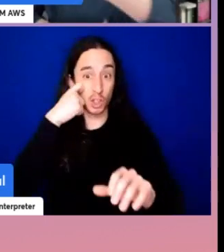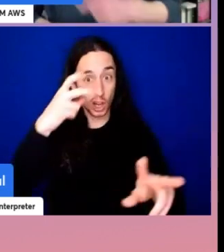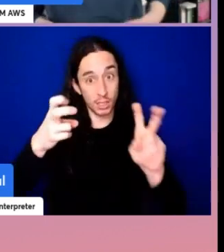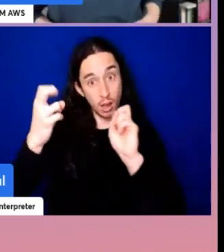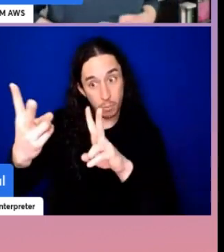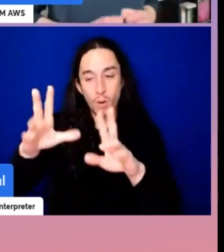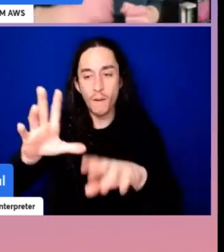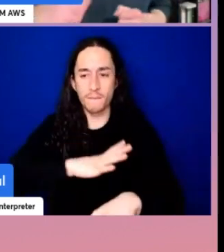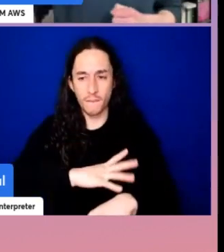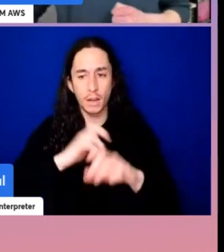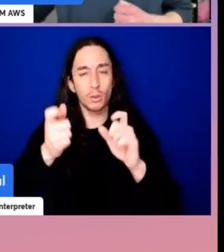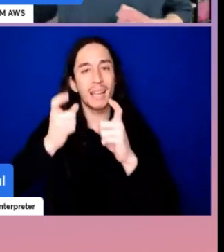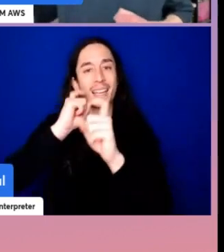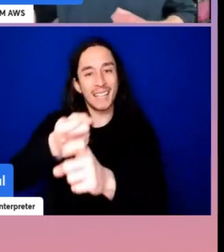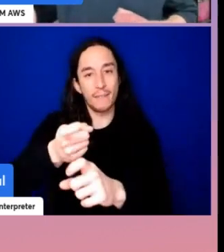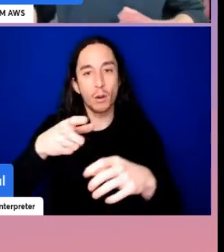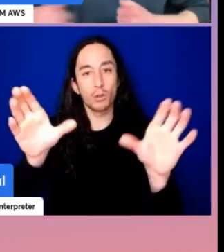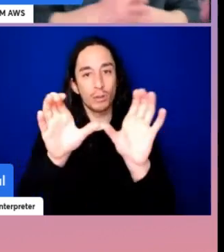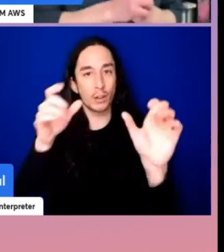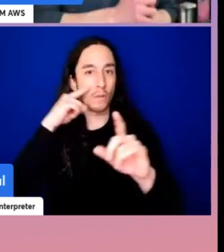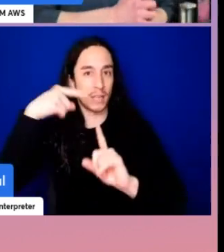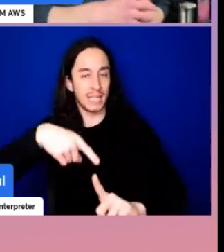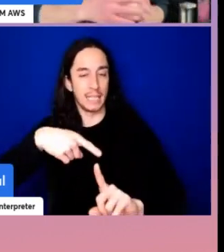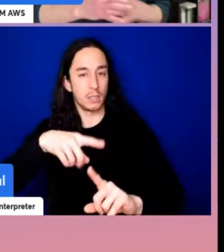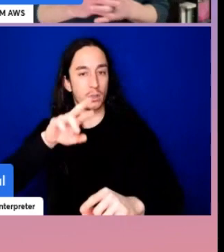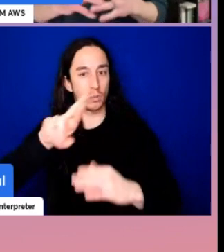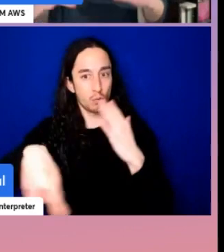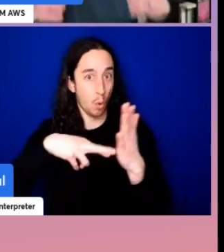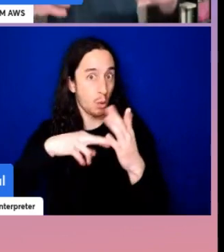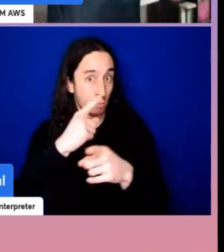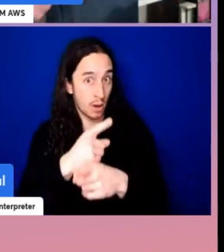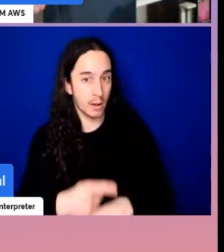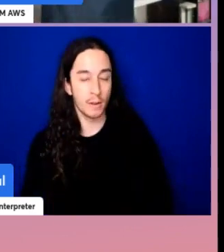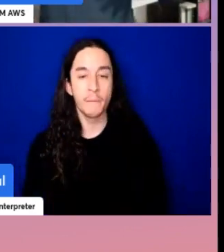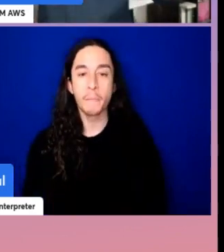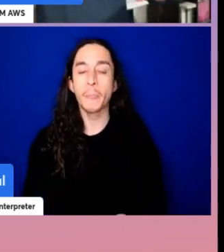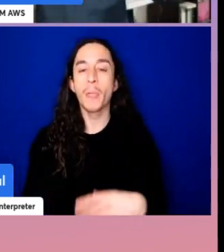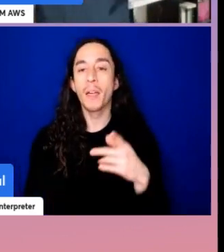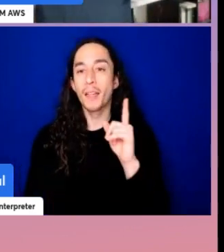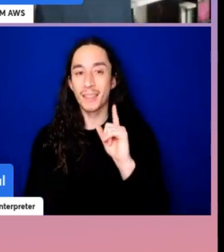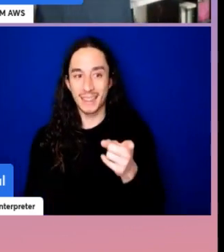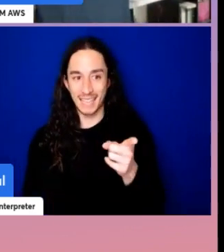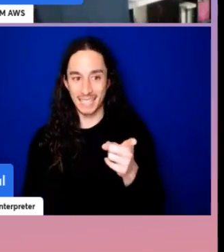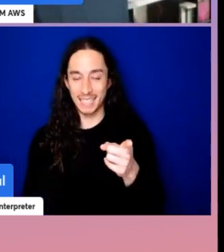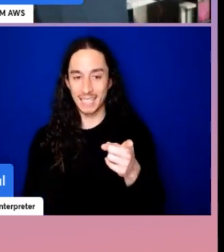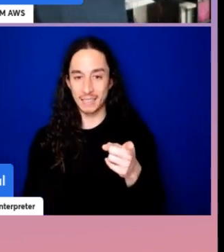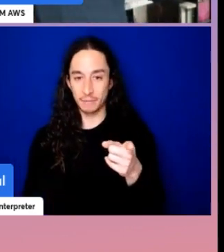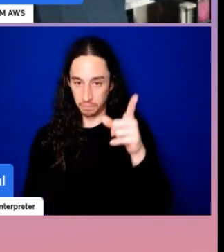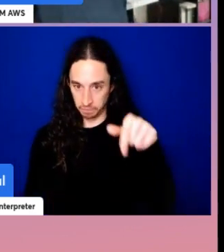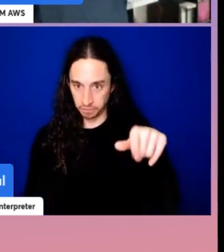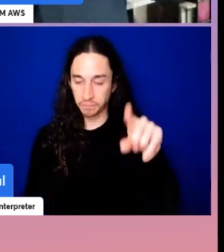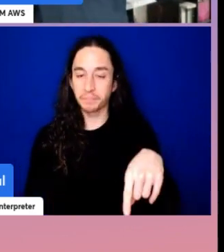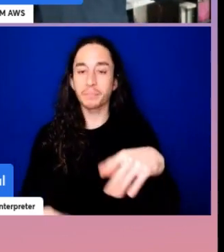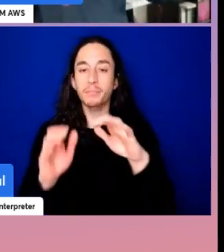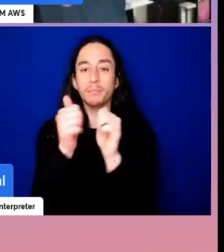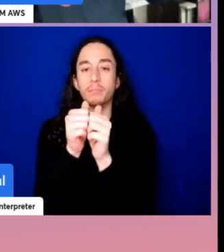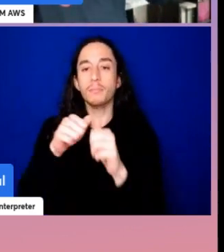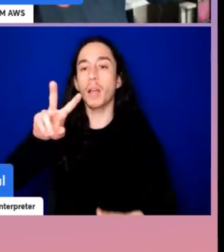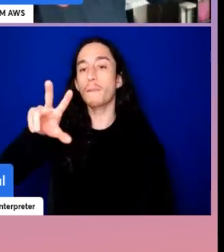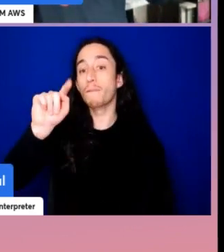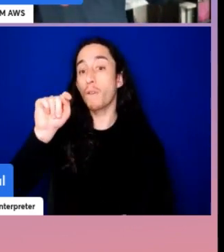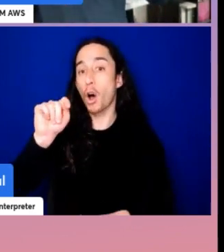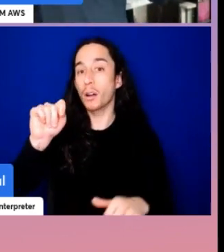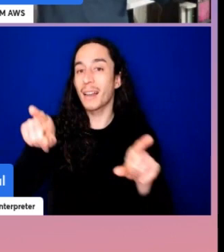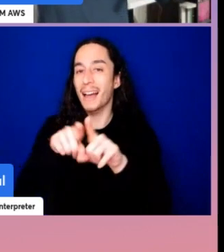to give out credentials for this role, right? This is the way that Vault, as a certificate